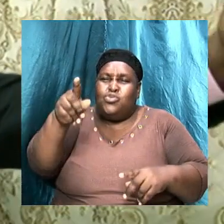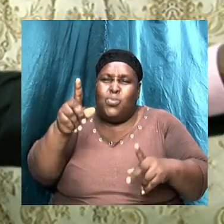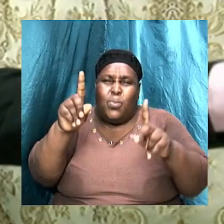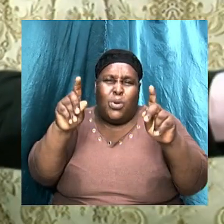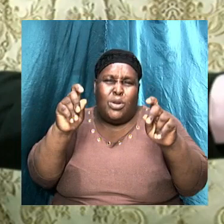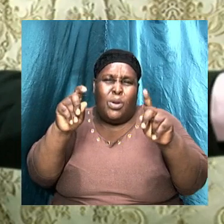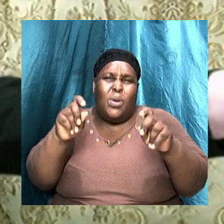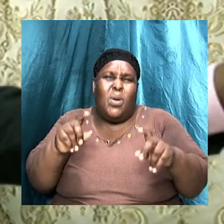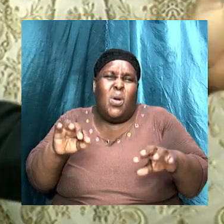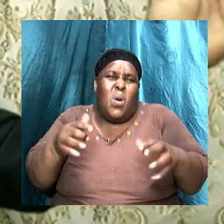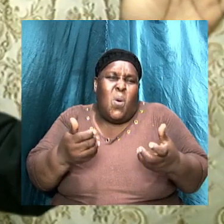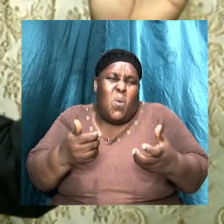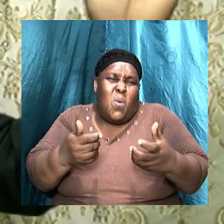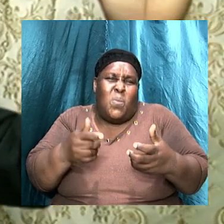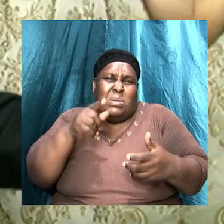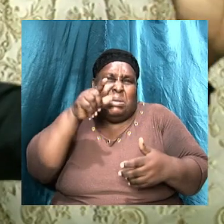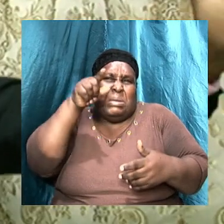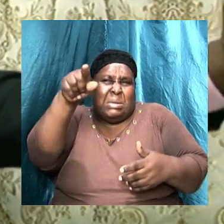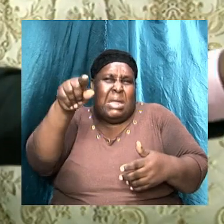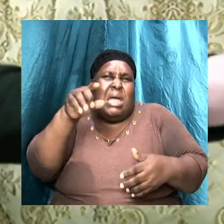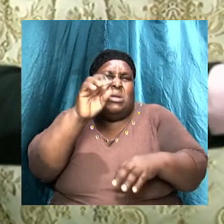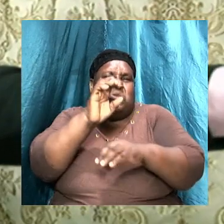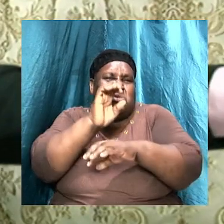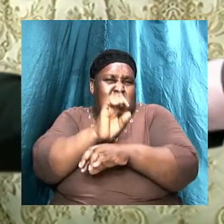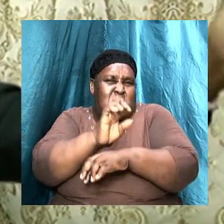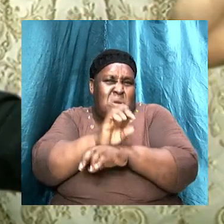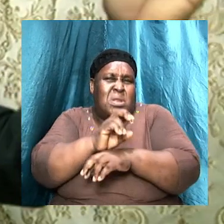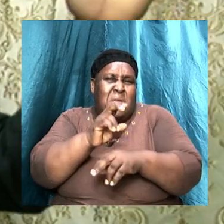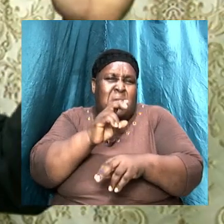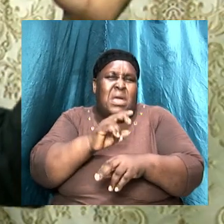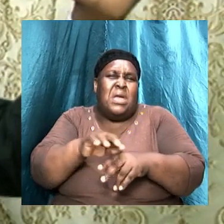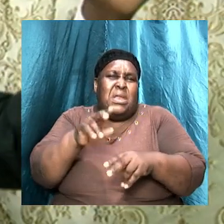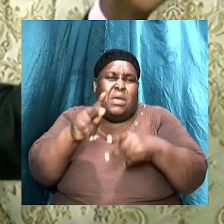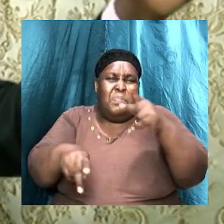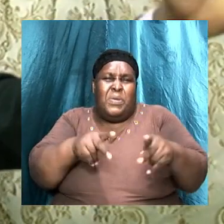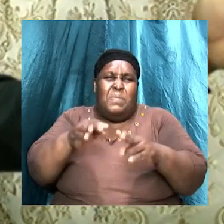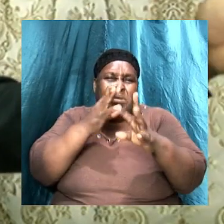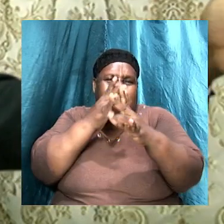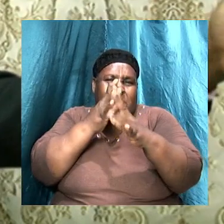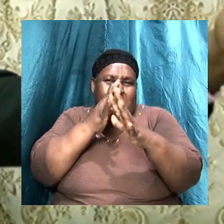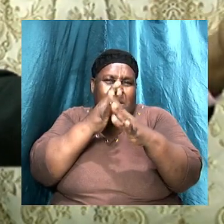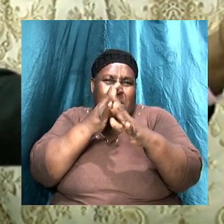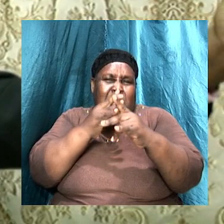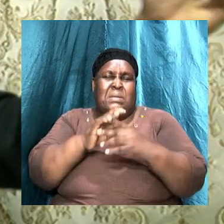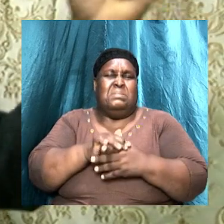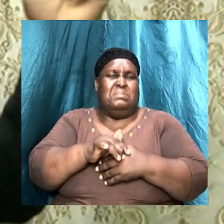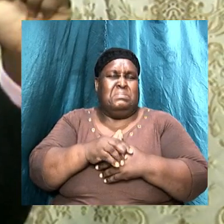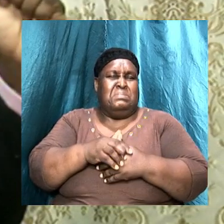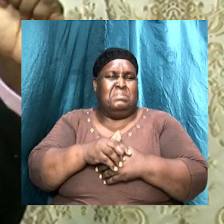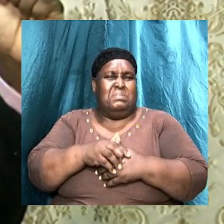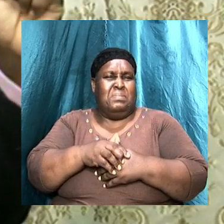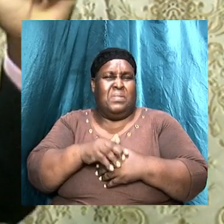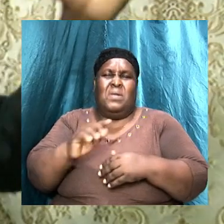over that church amen the people talk in tongues all over that church amen